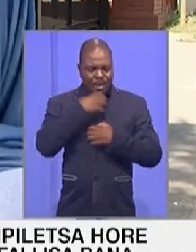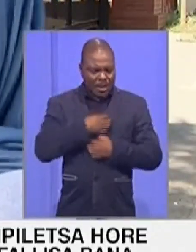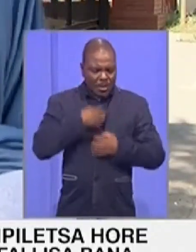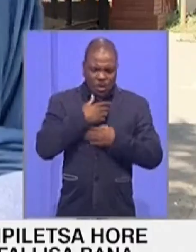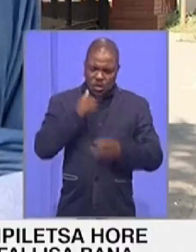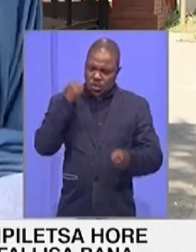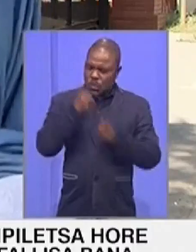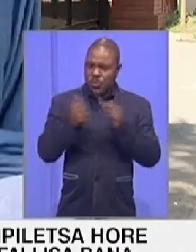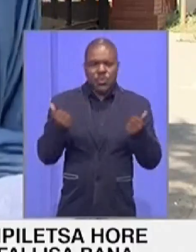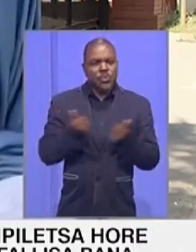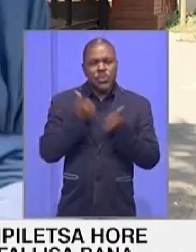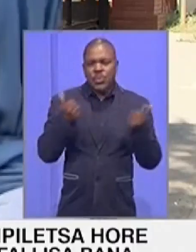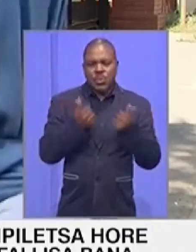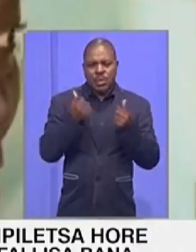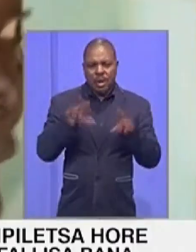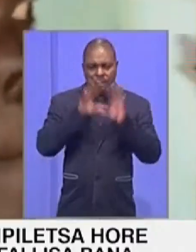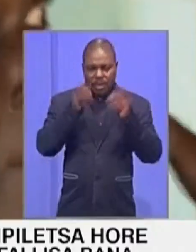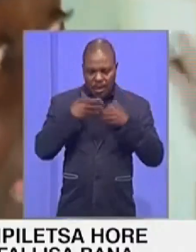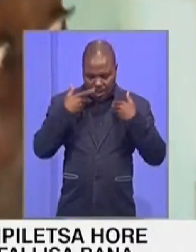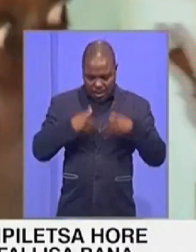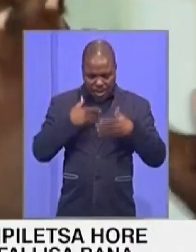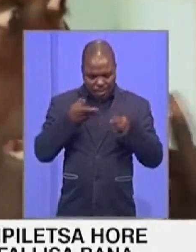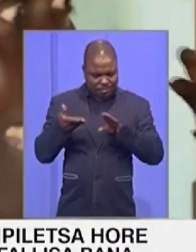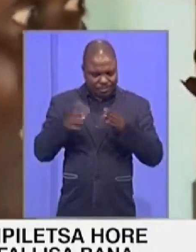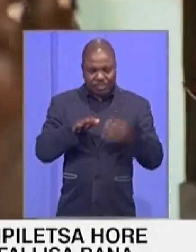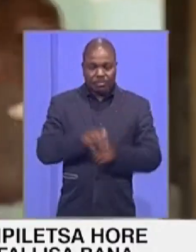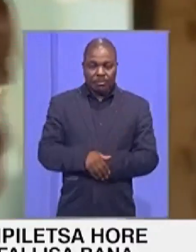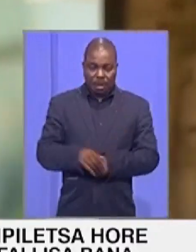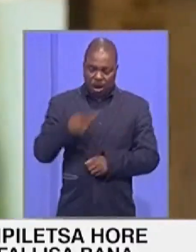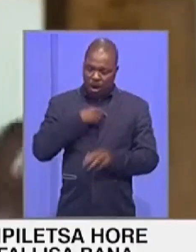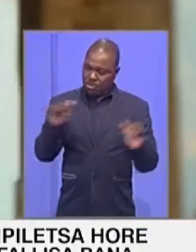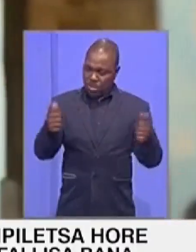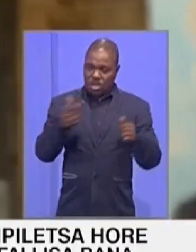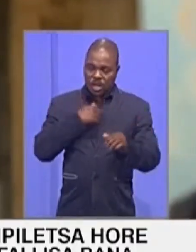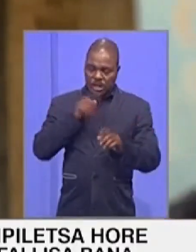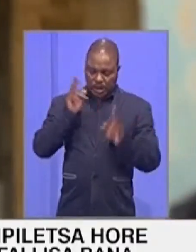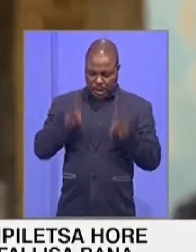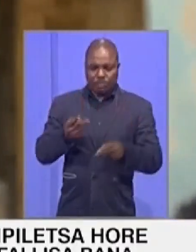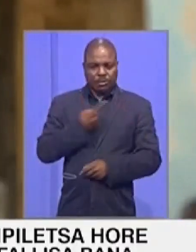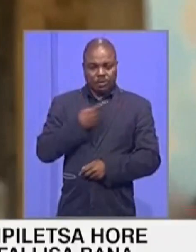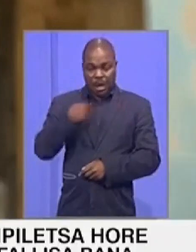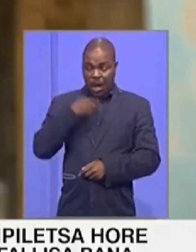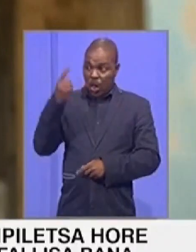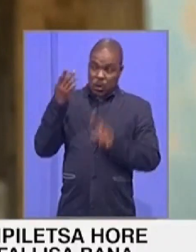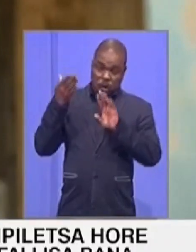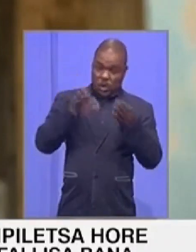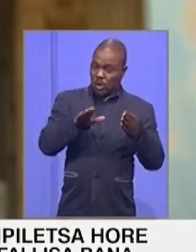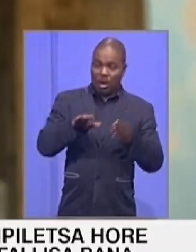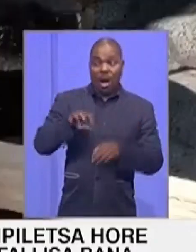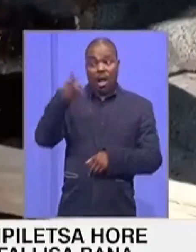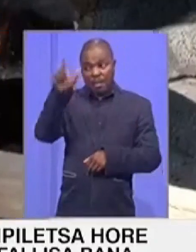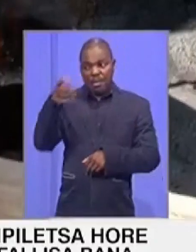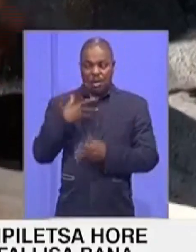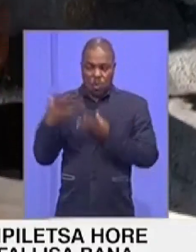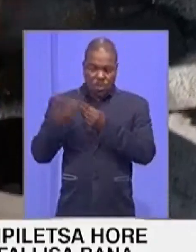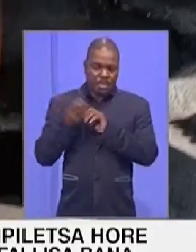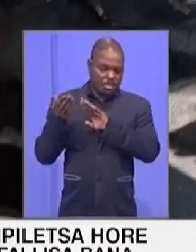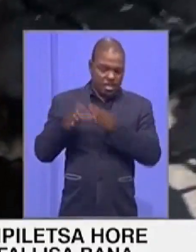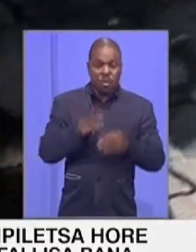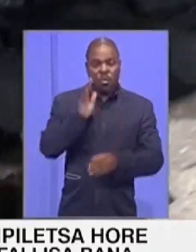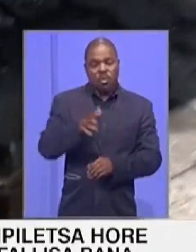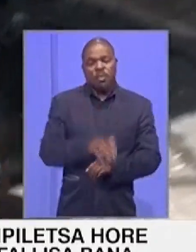emotion, everything is dead. I'm ready to die, but I'm not die alone. I'll go with another person here. Kamorao